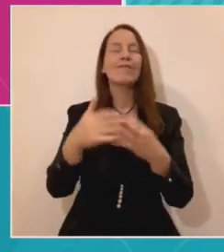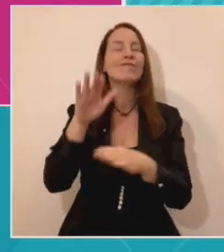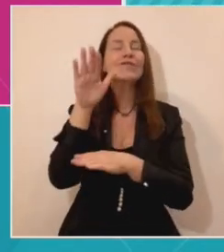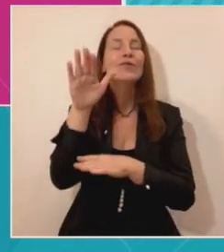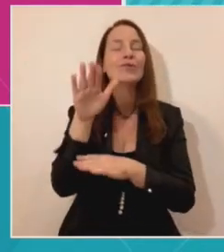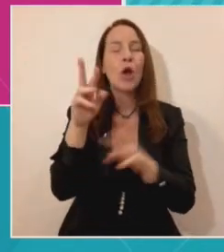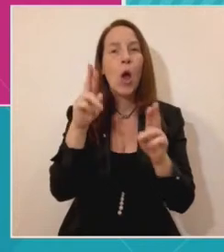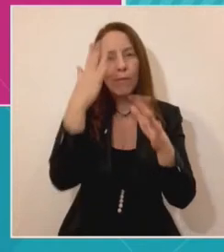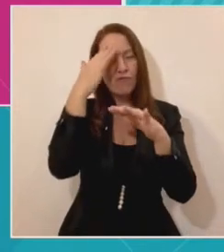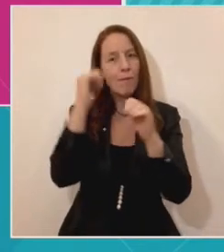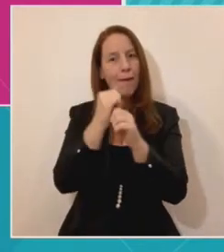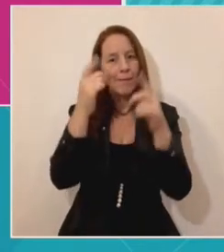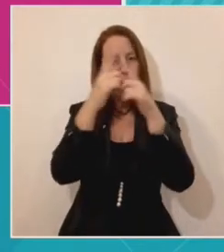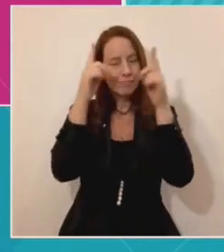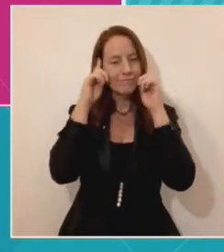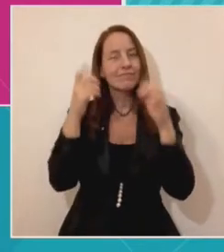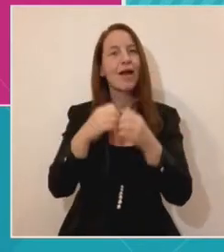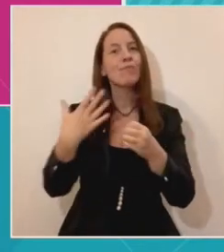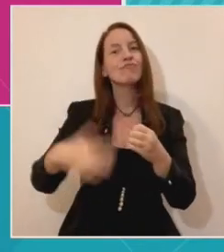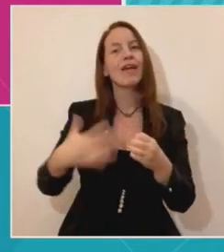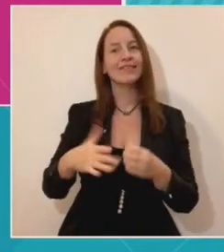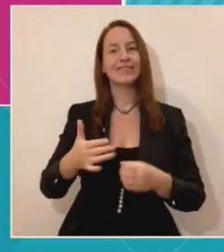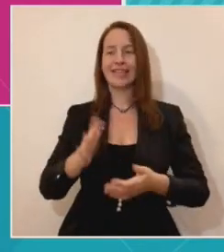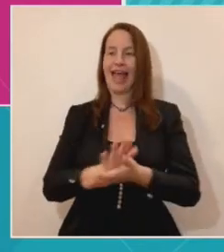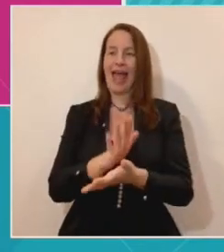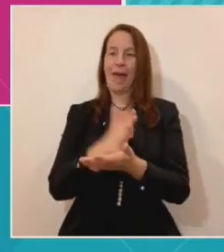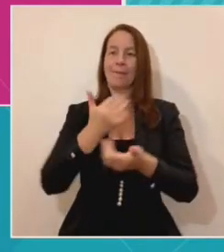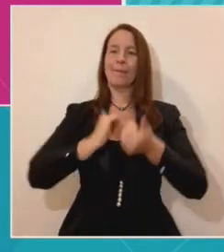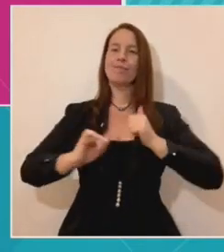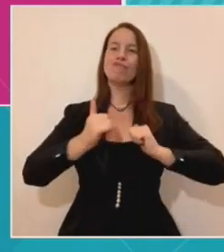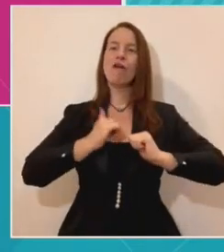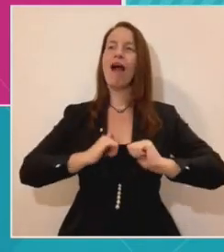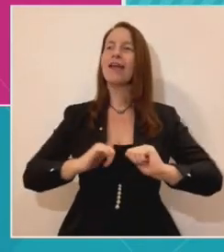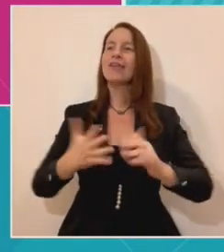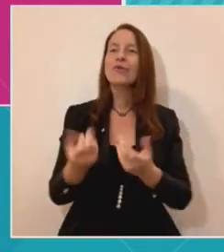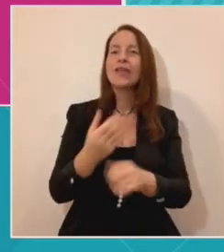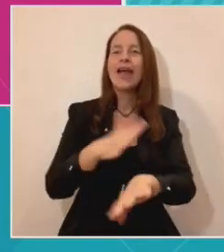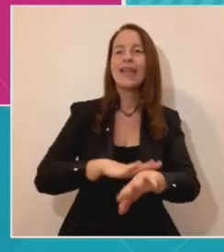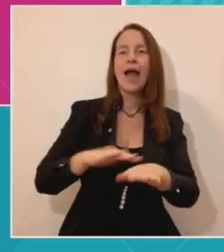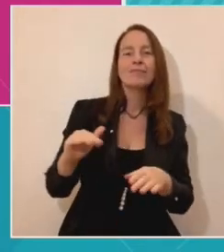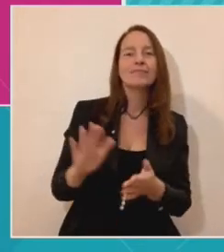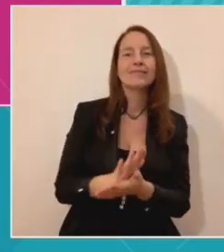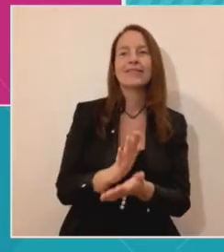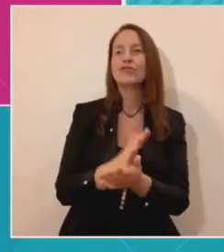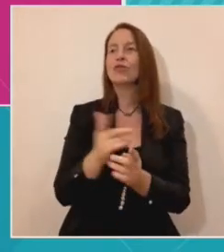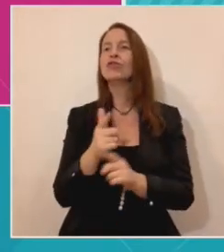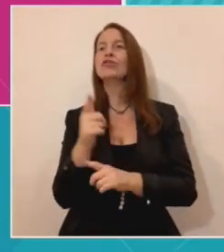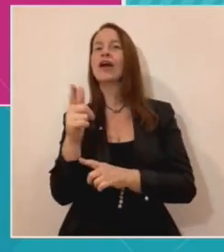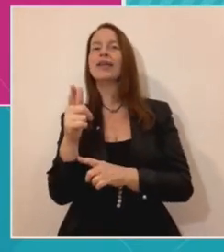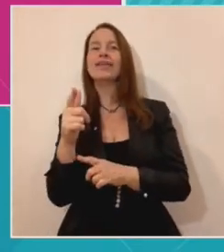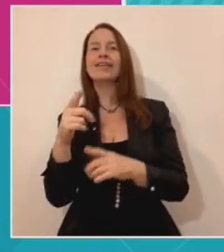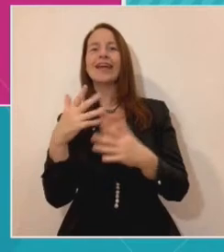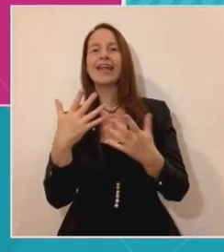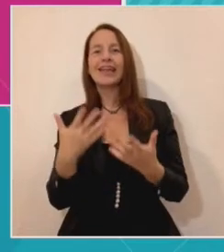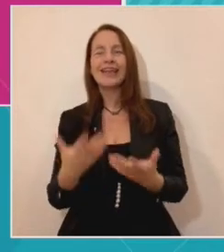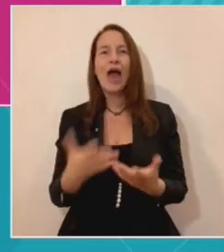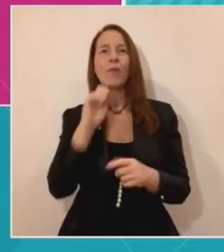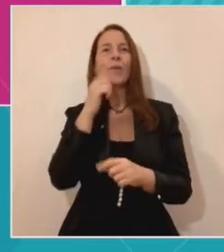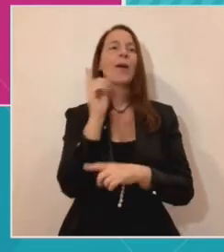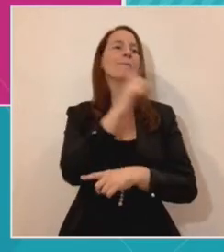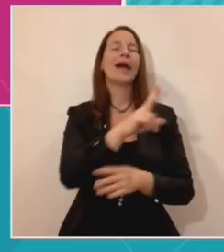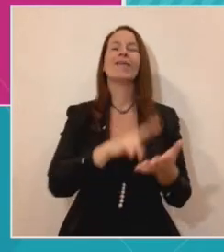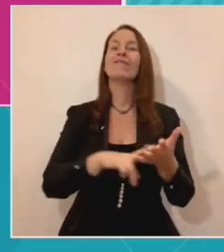Brighton with great happiness and pride, and that you take the time to enjoy the journey on the way. We will now return